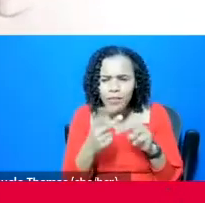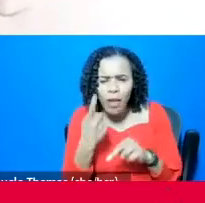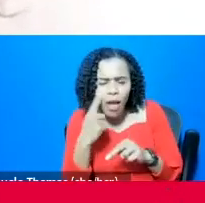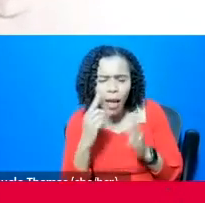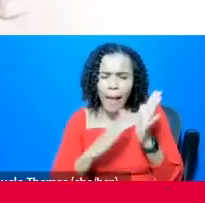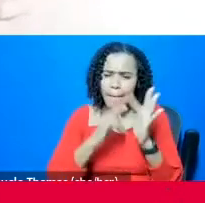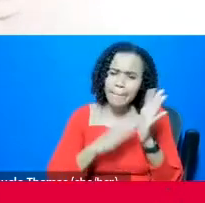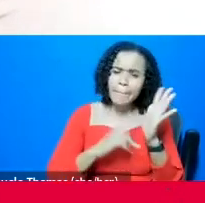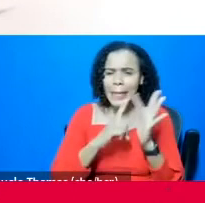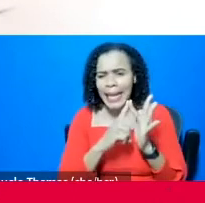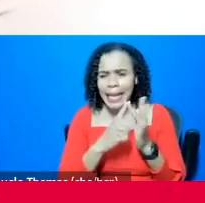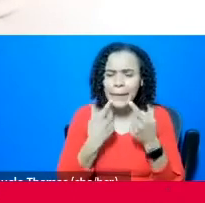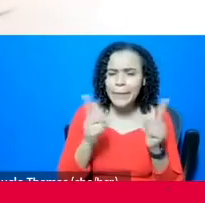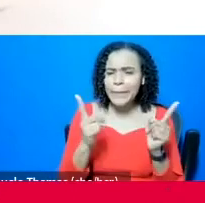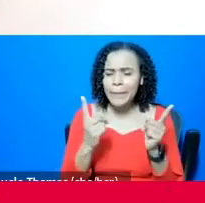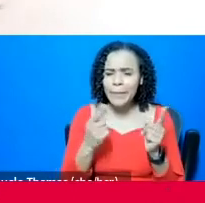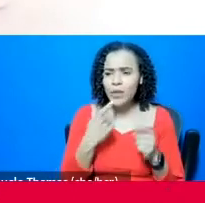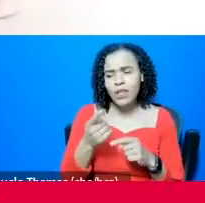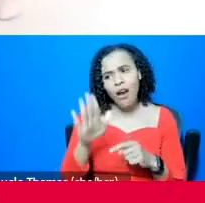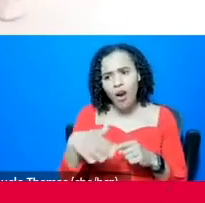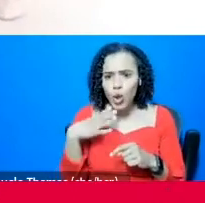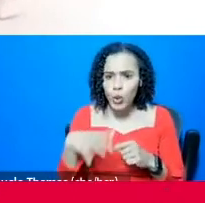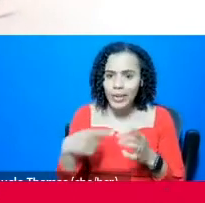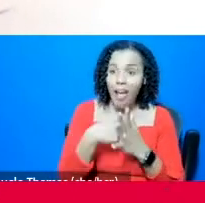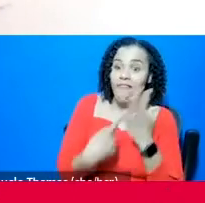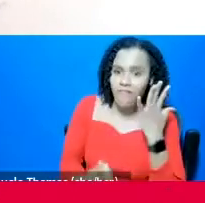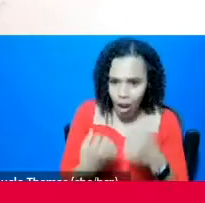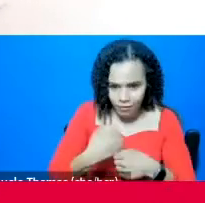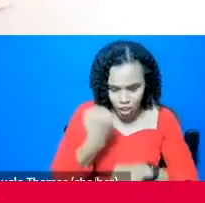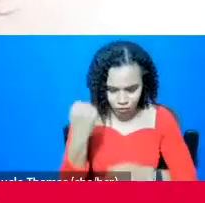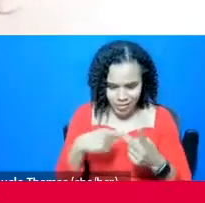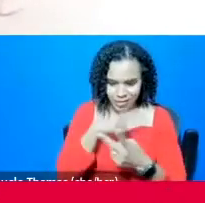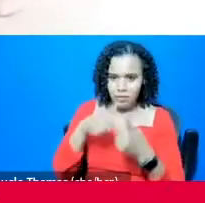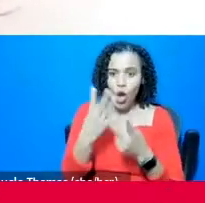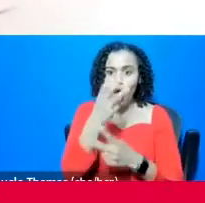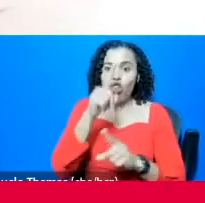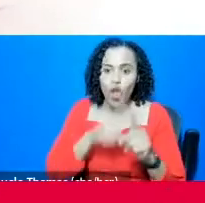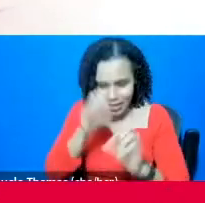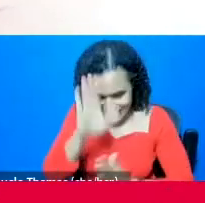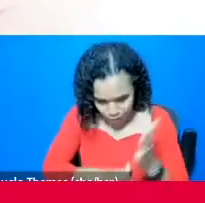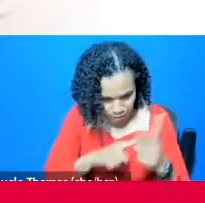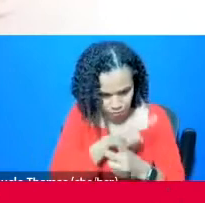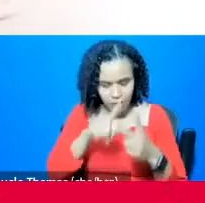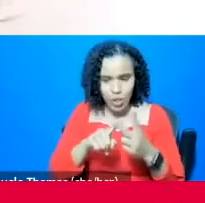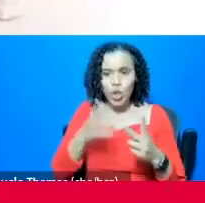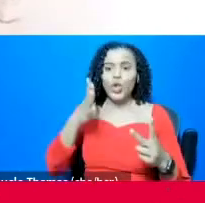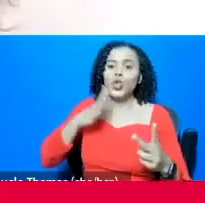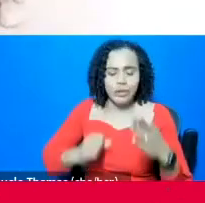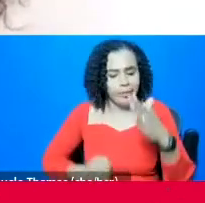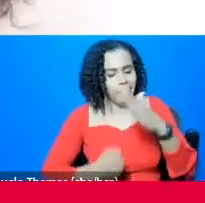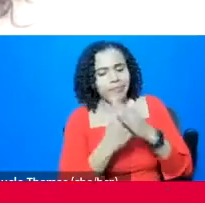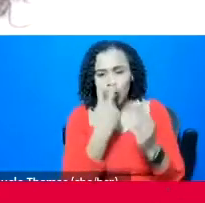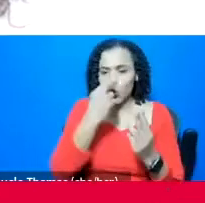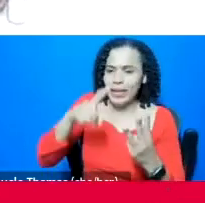it'll say like, oh, you need 5 degrees and like 30 years of experience and you need to not be older than 20. Like, I think that even